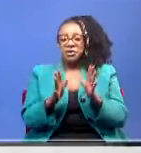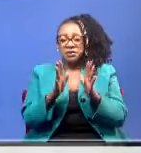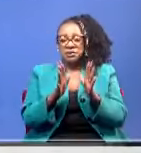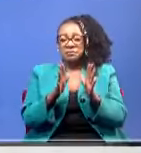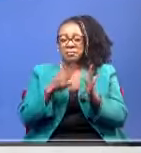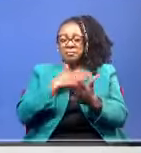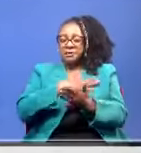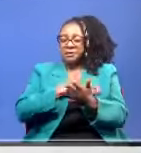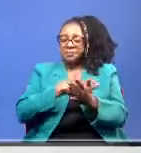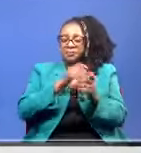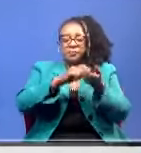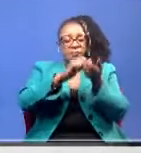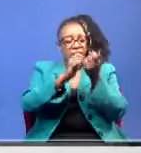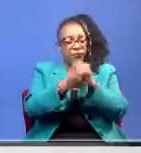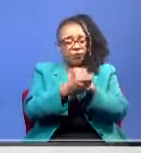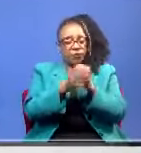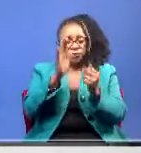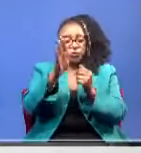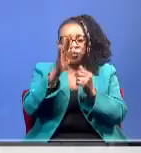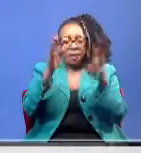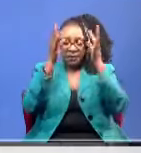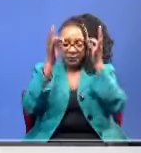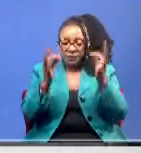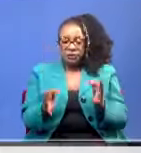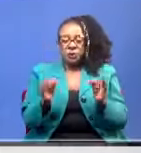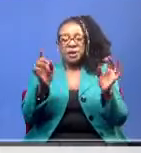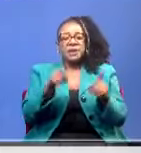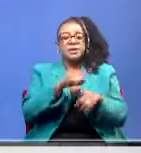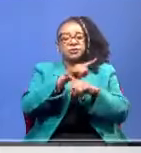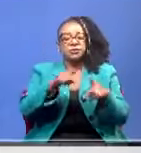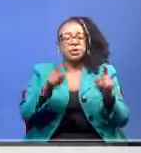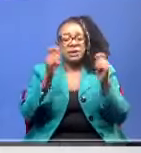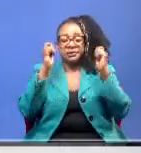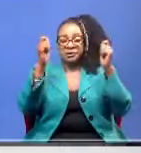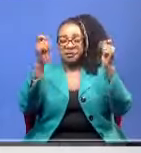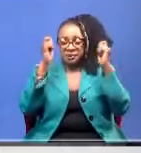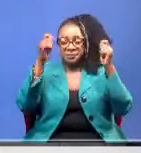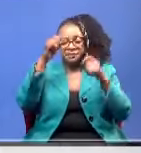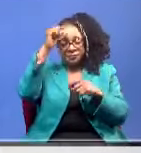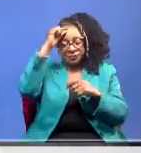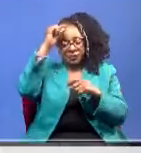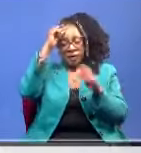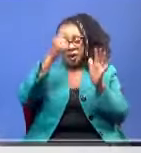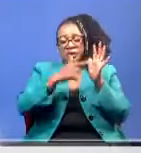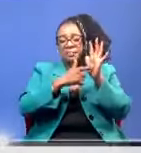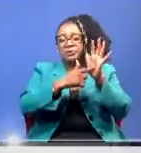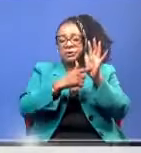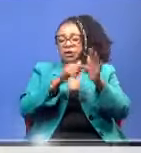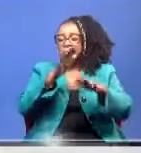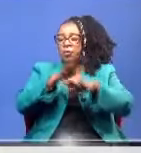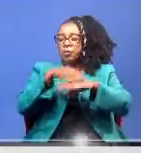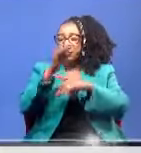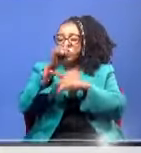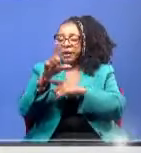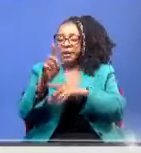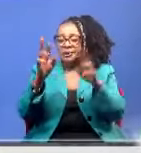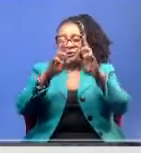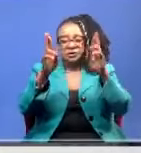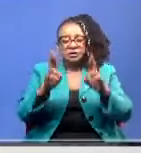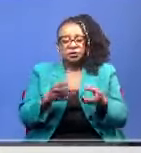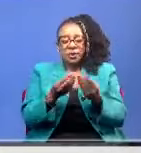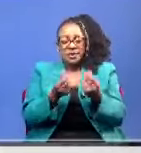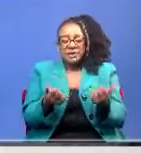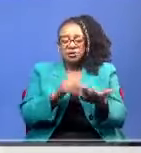KUPPET, to review their stance and to call off their strike. The government has demonstrated goodwill and readiness to